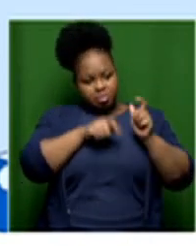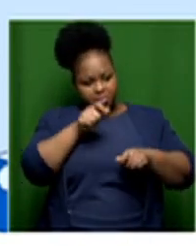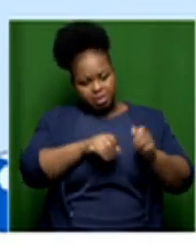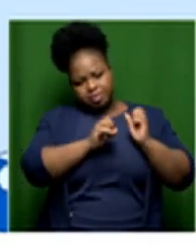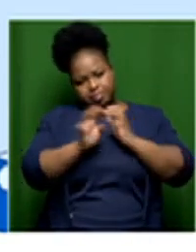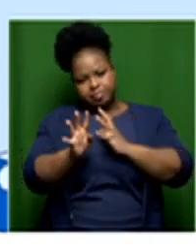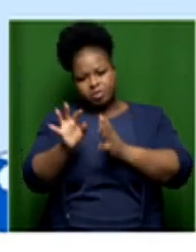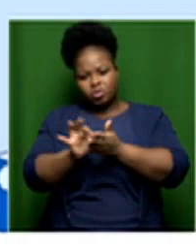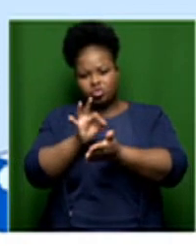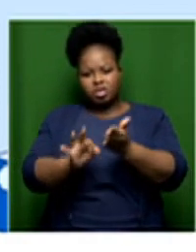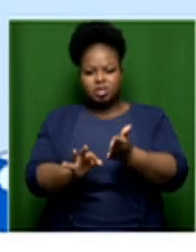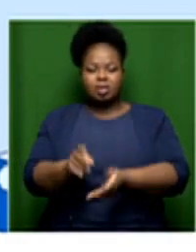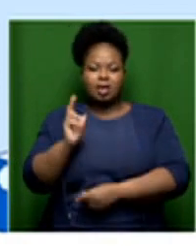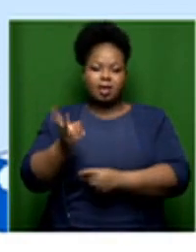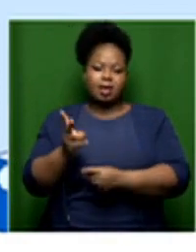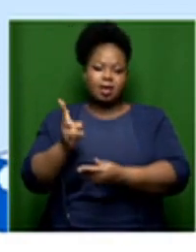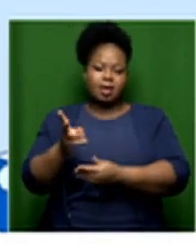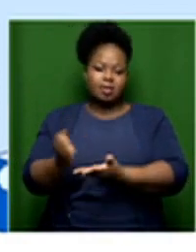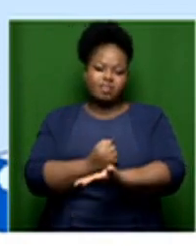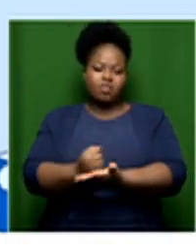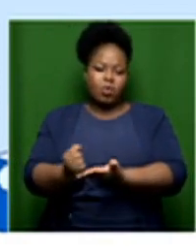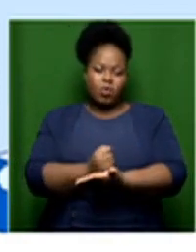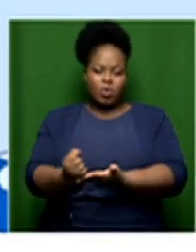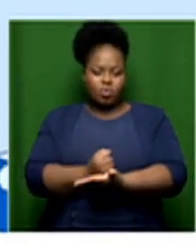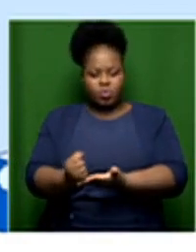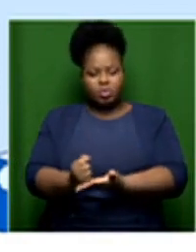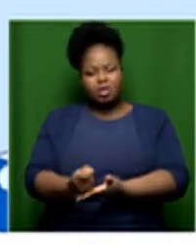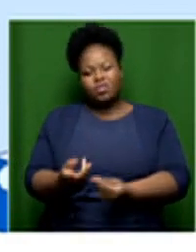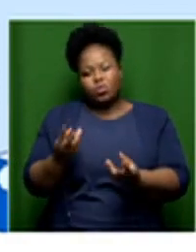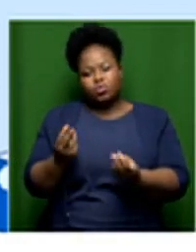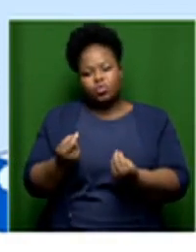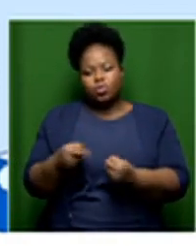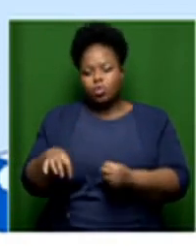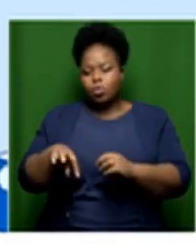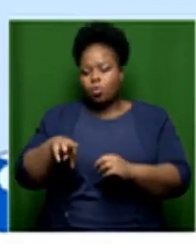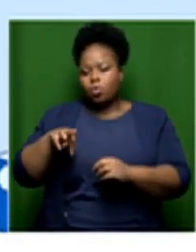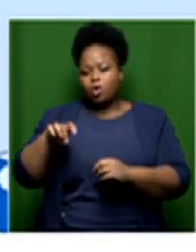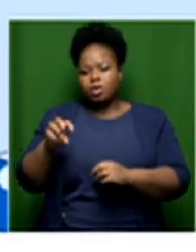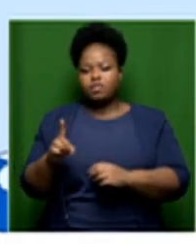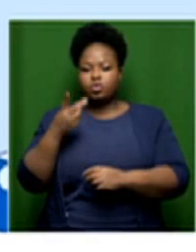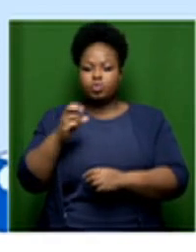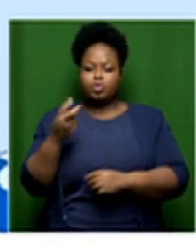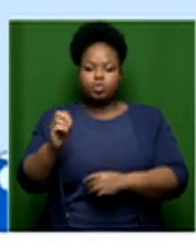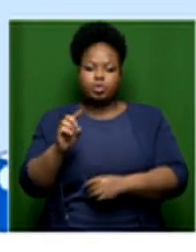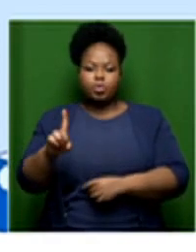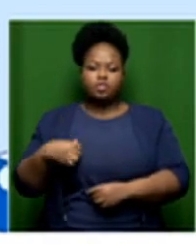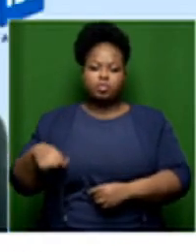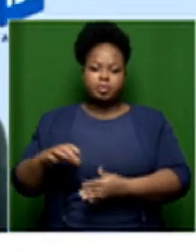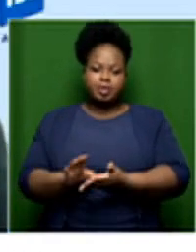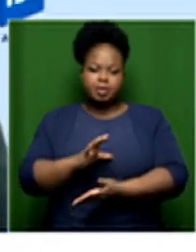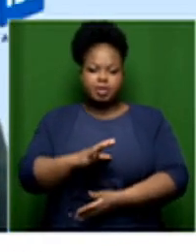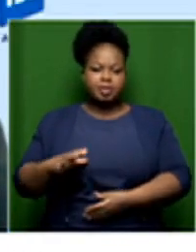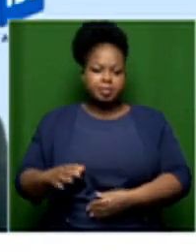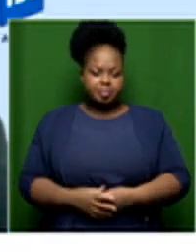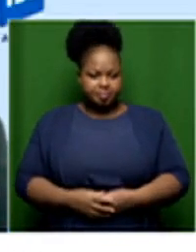them onto the correct voting segment for preparations for 2021 elections of municipal councils.